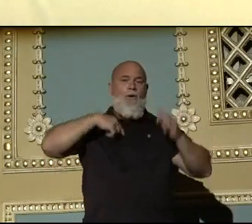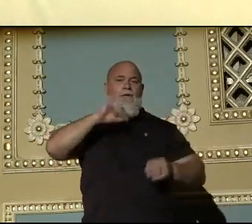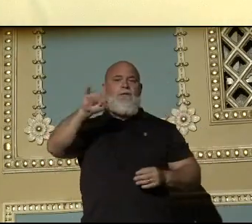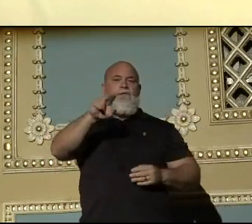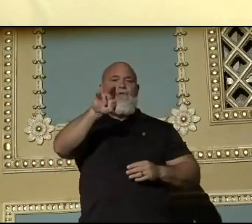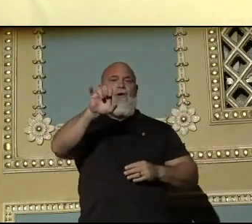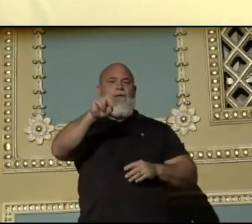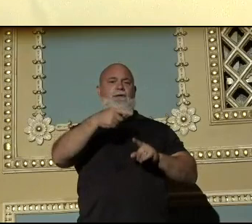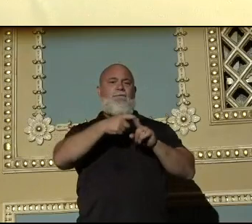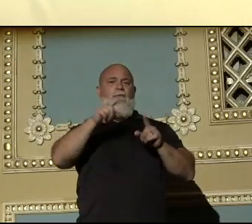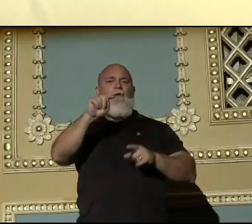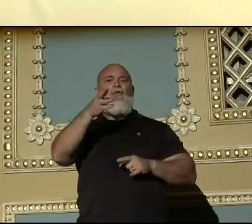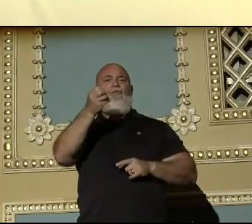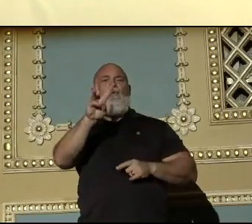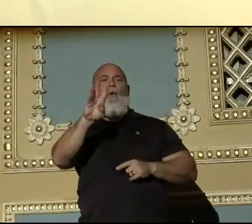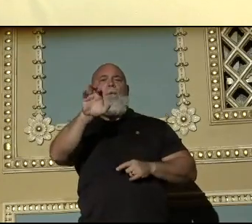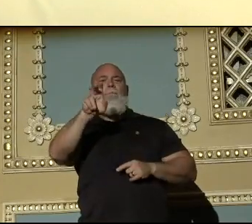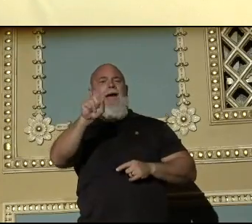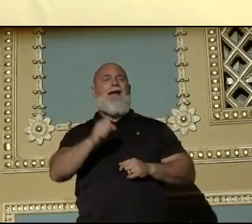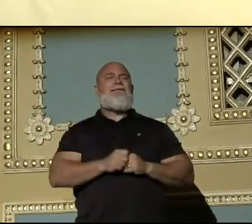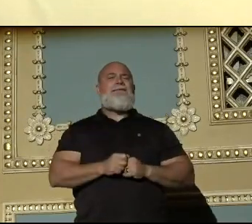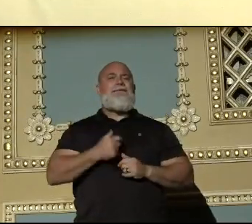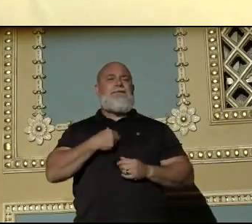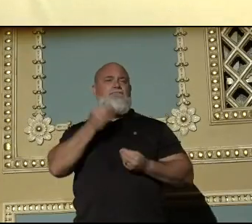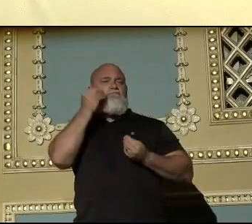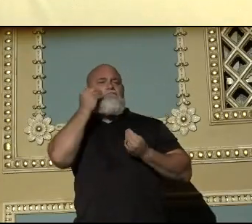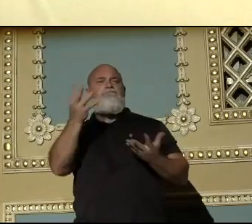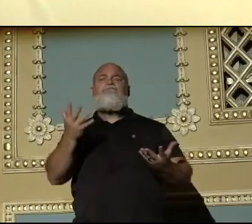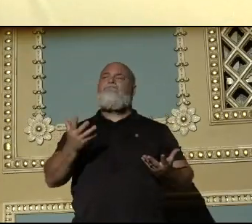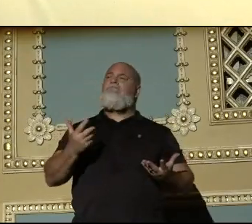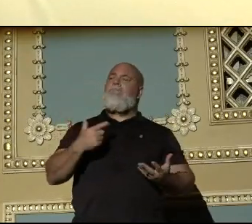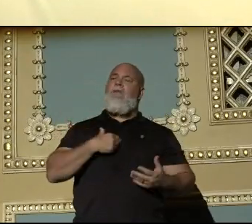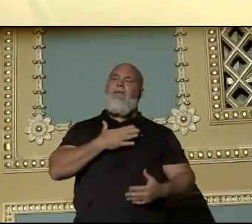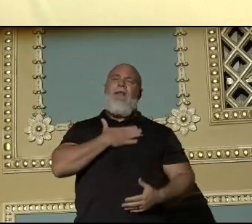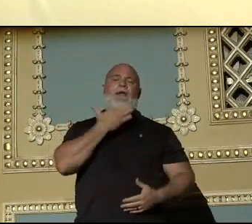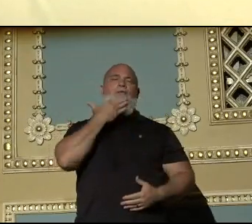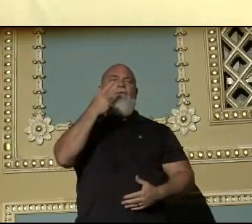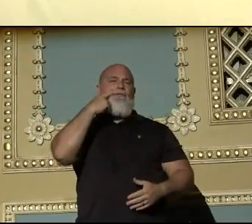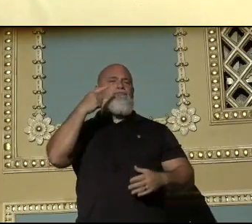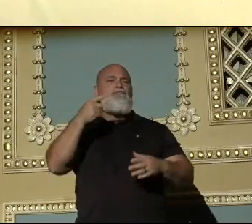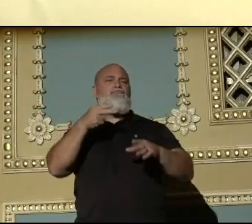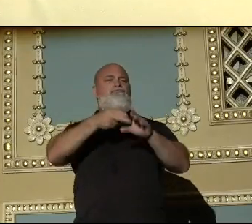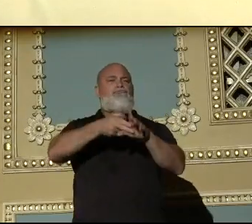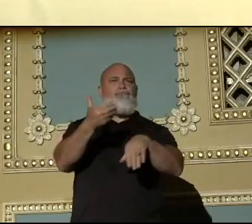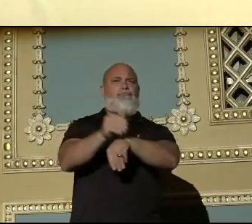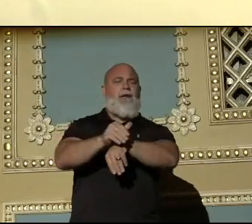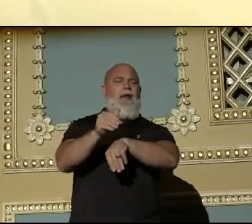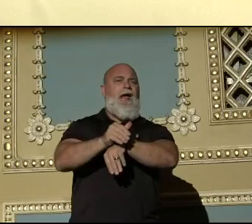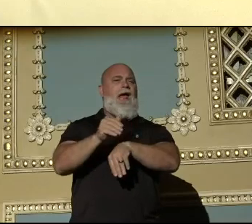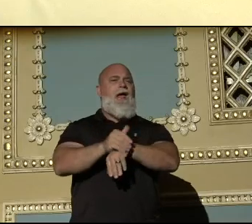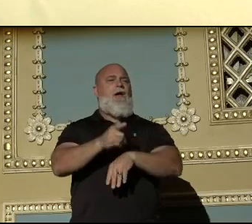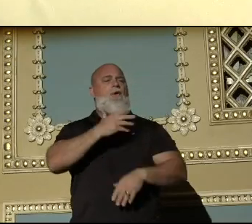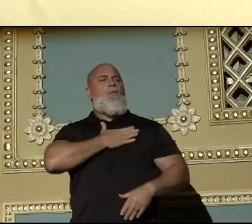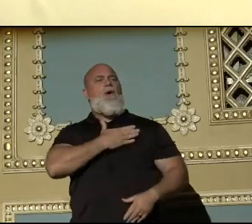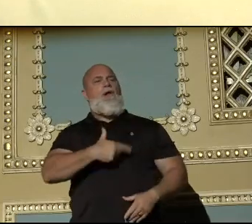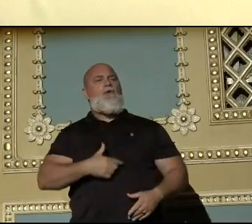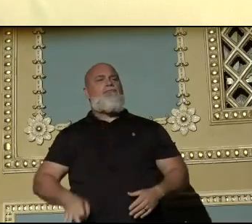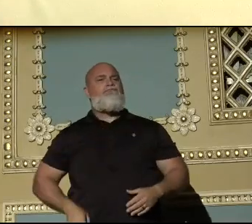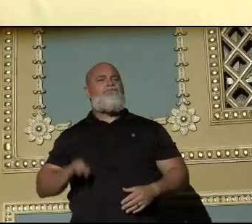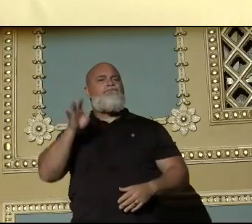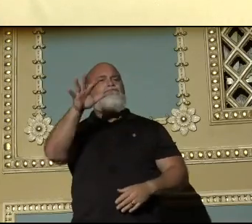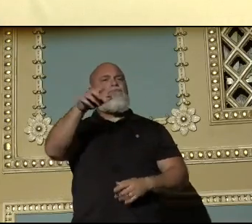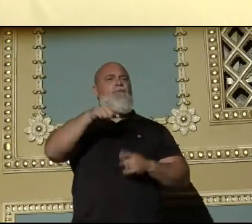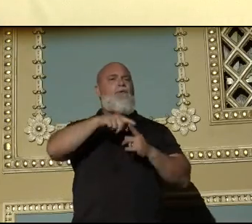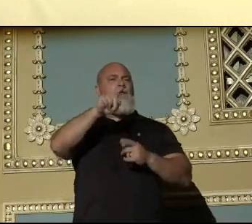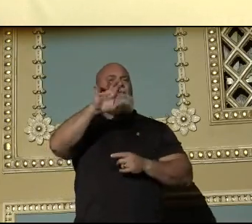Throwbacks, and I just want to say thank you so much for tuning in tonight and being willing to give to the Paramount. For those of you that have already